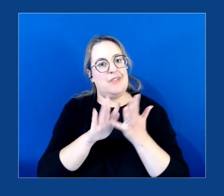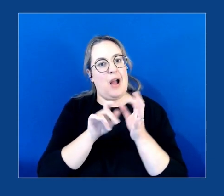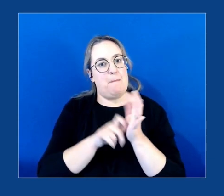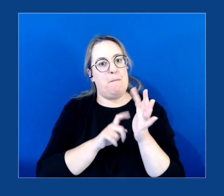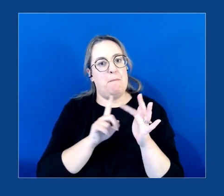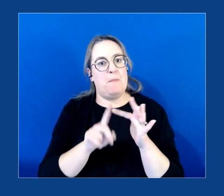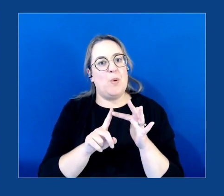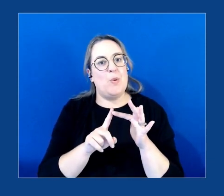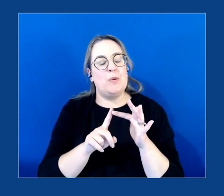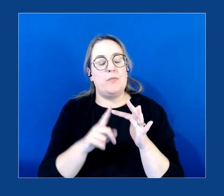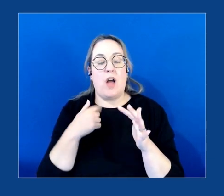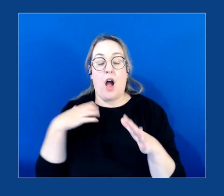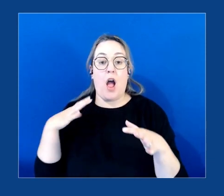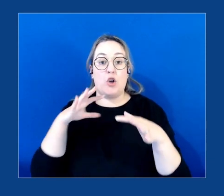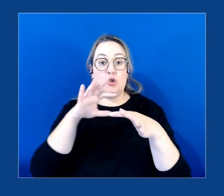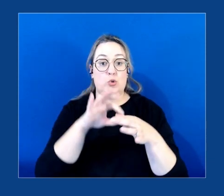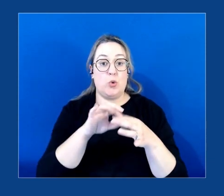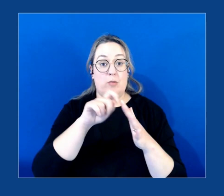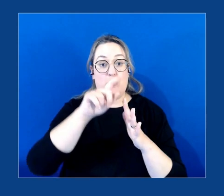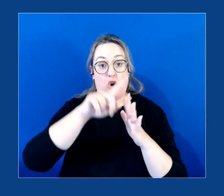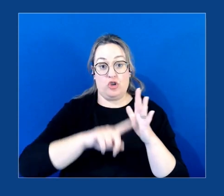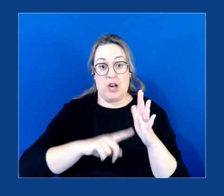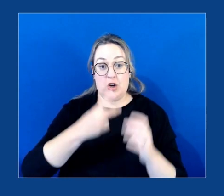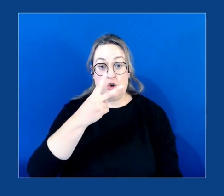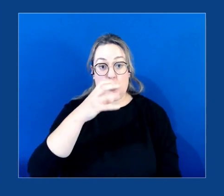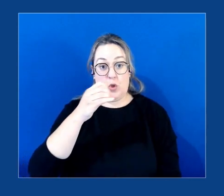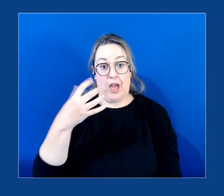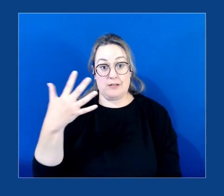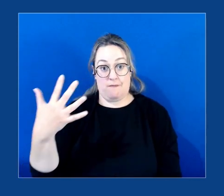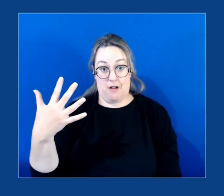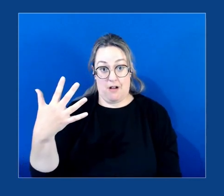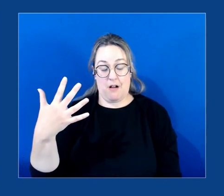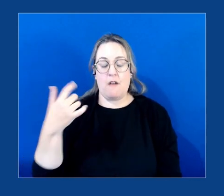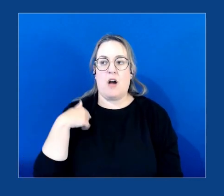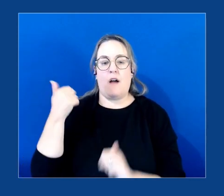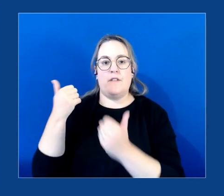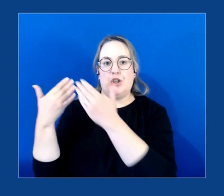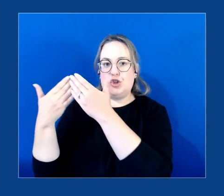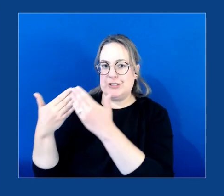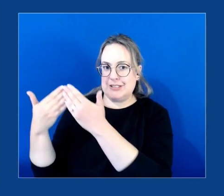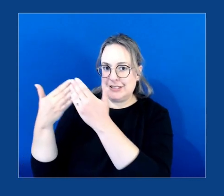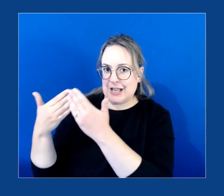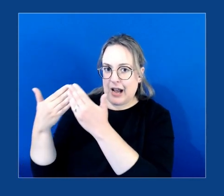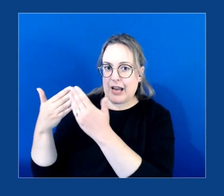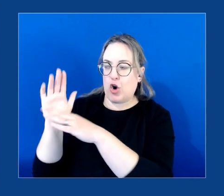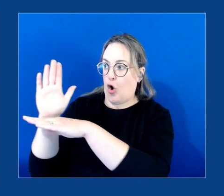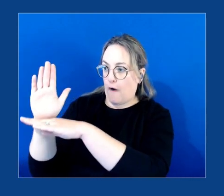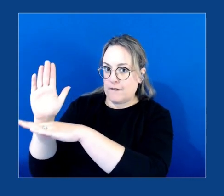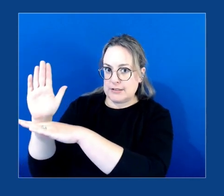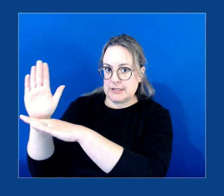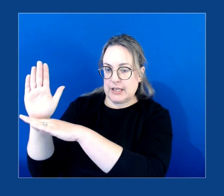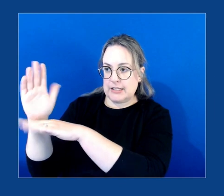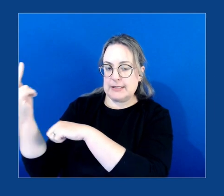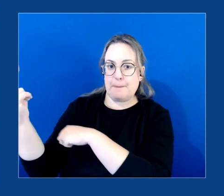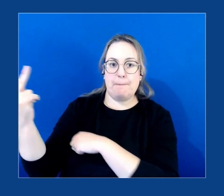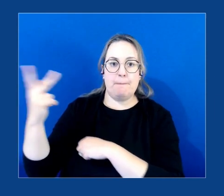in 2005, having recently returned to Sydney from study with master musicians and composers of the Junba